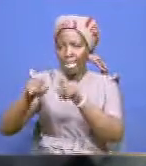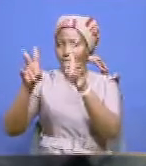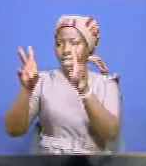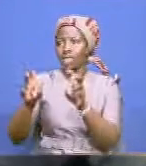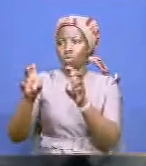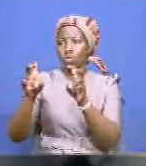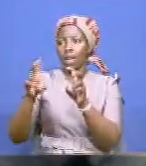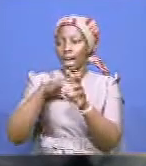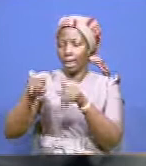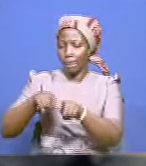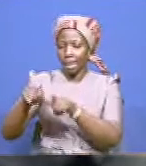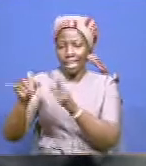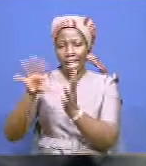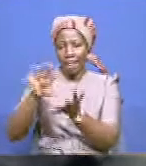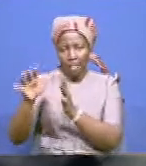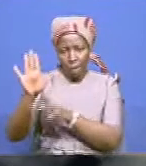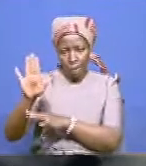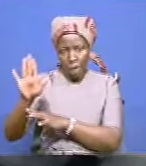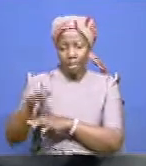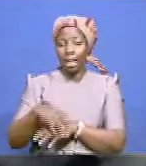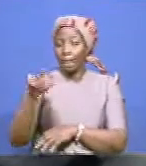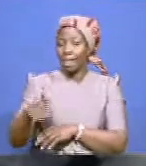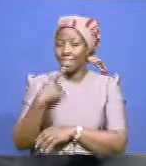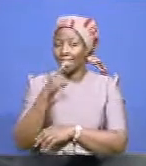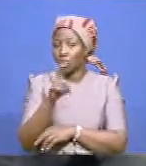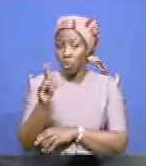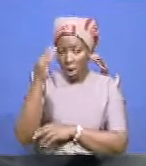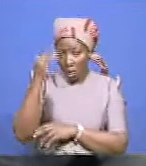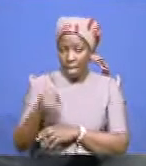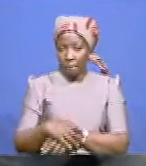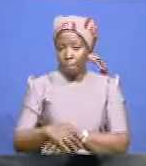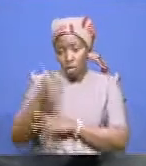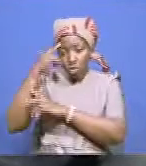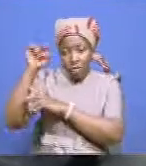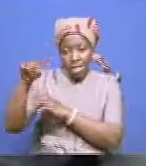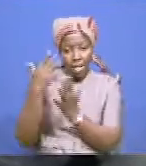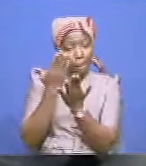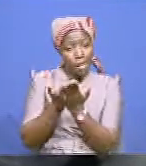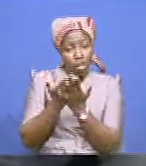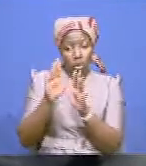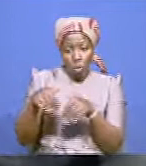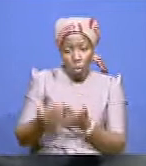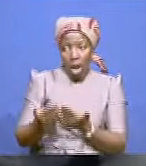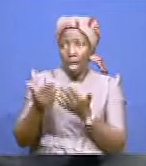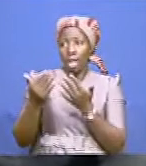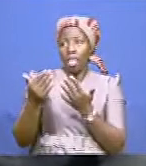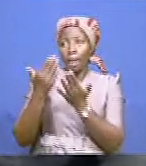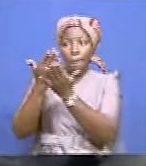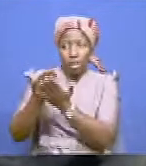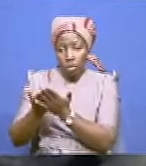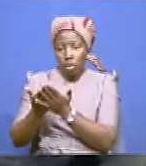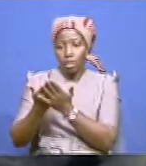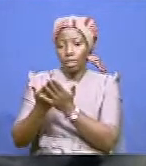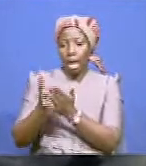and managing the affairs of their welfare. And I must tell you, it is because of that petition, constitutional petition, and a commission on